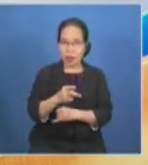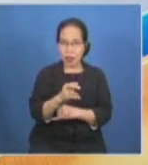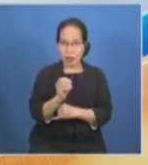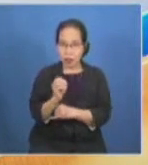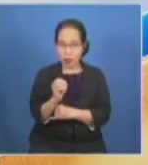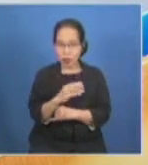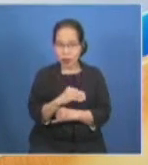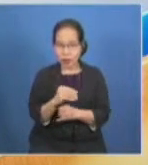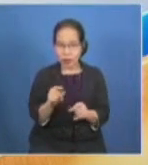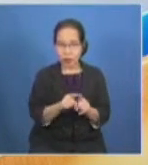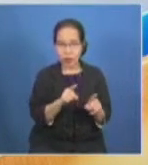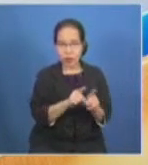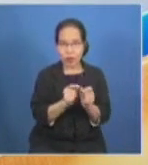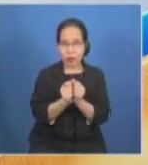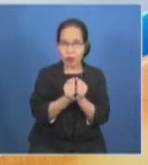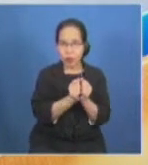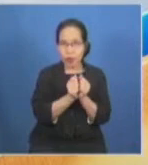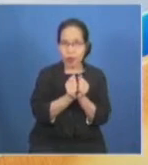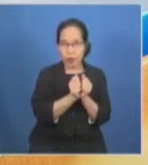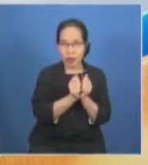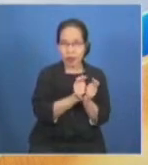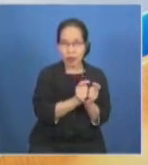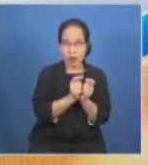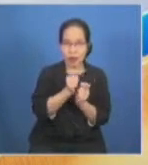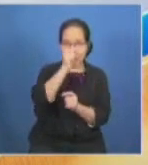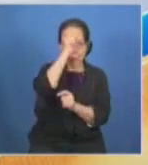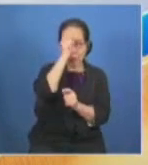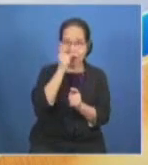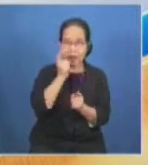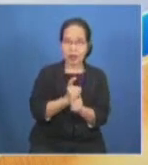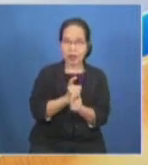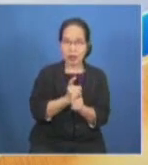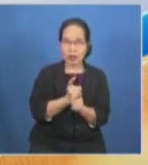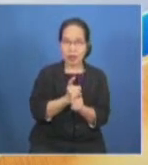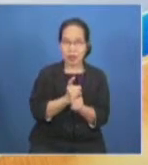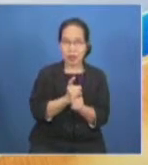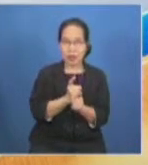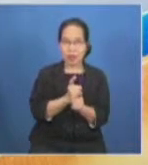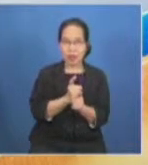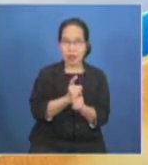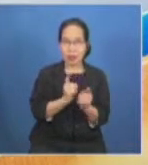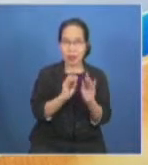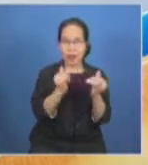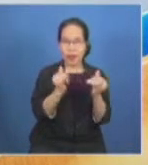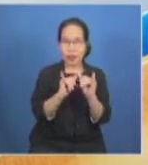Quirino, and those who are with us in